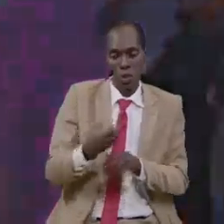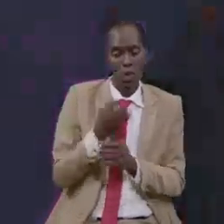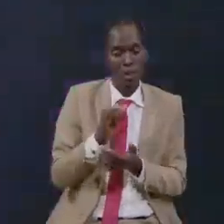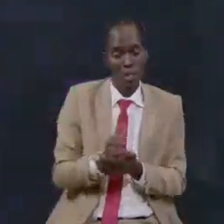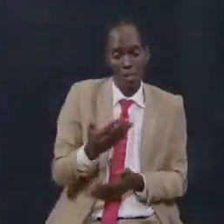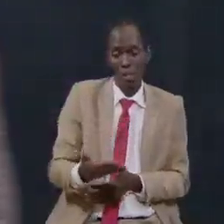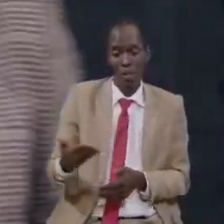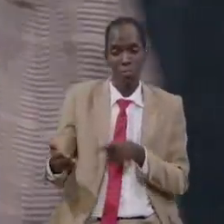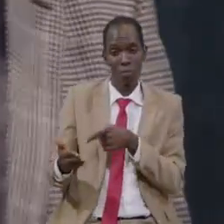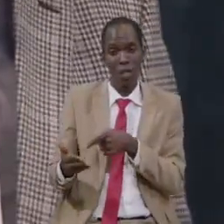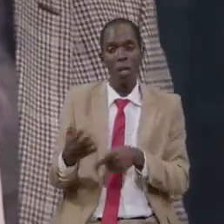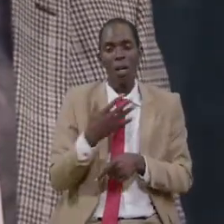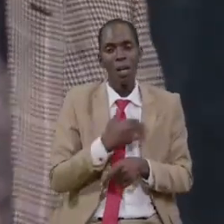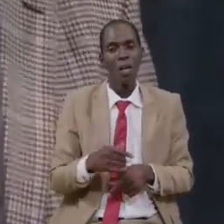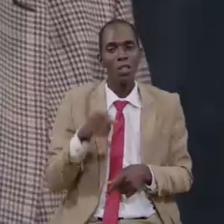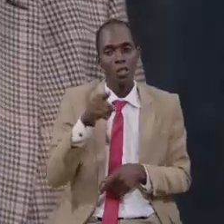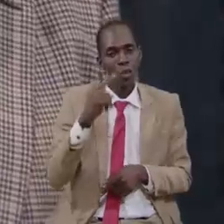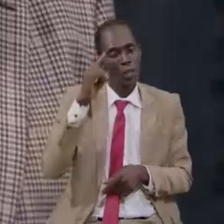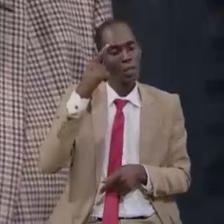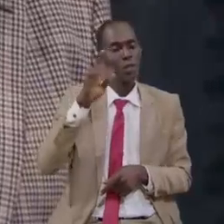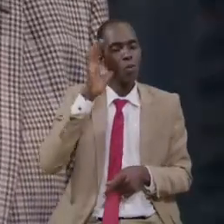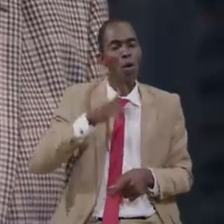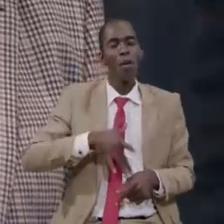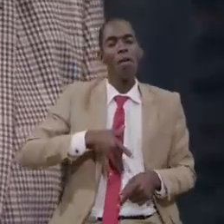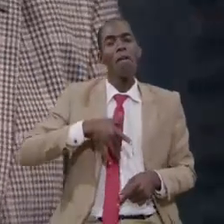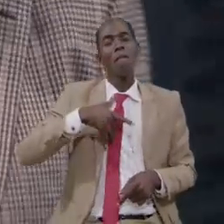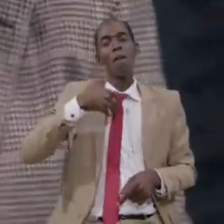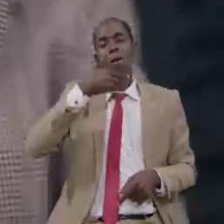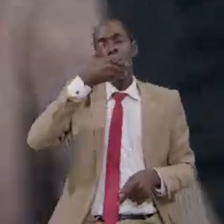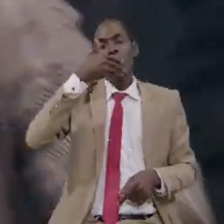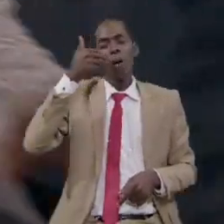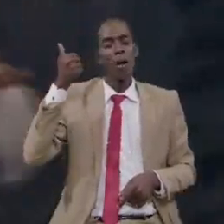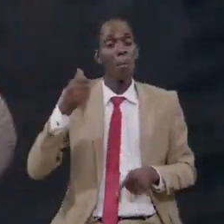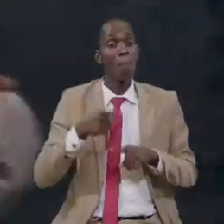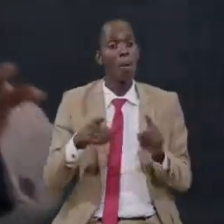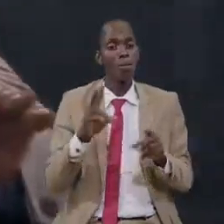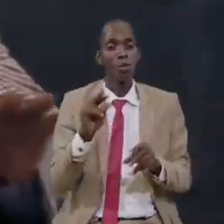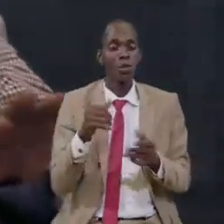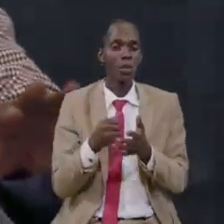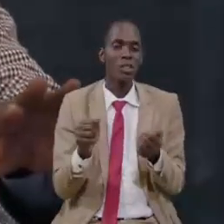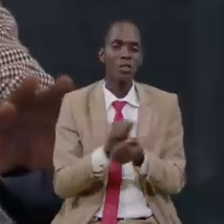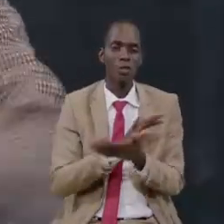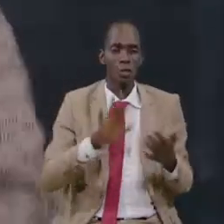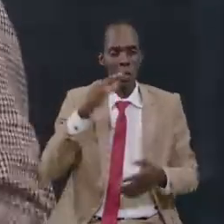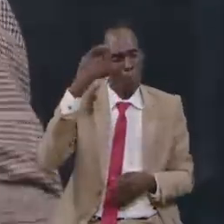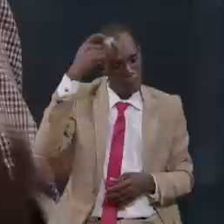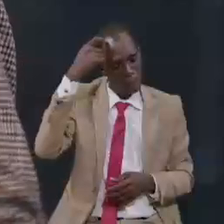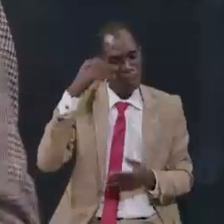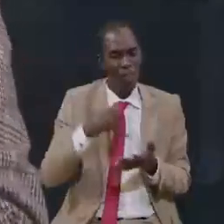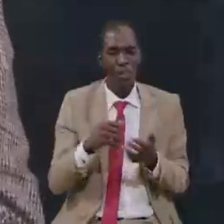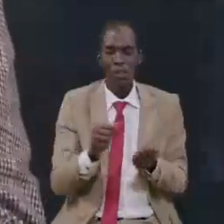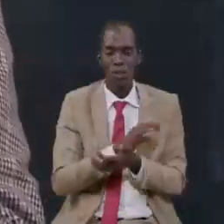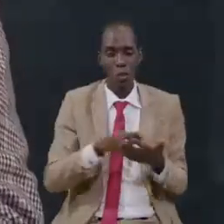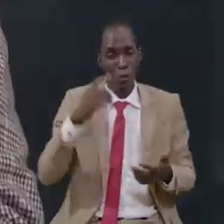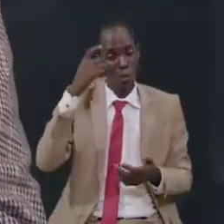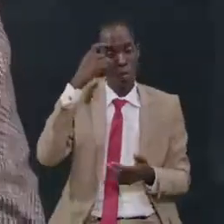are going to get high. It destroys your brain. Destroys your mind. It destroys